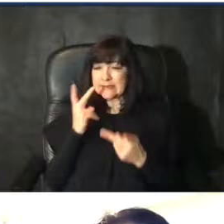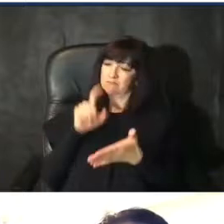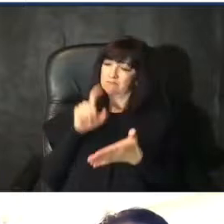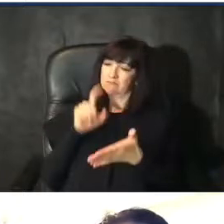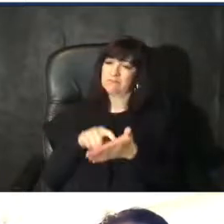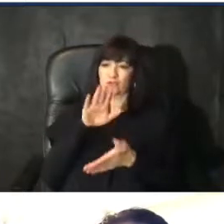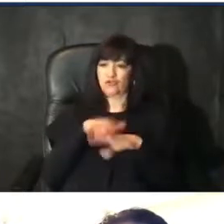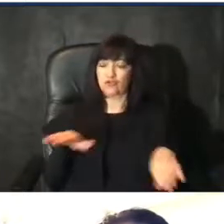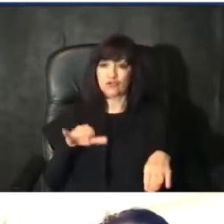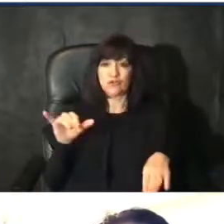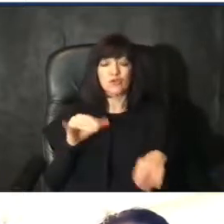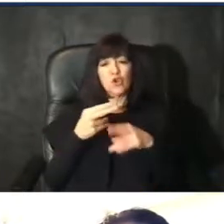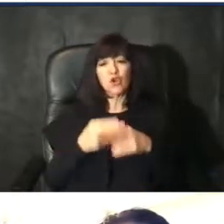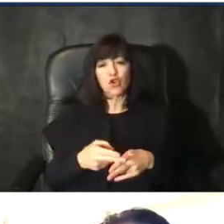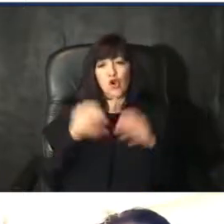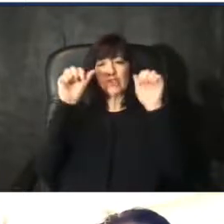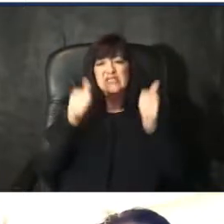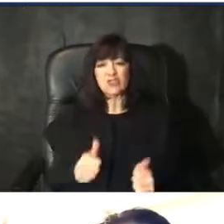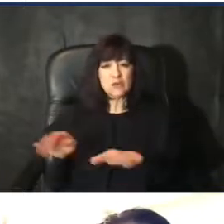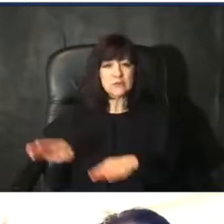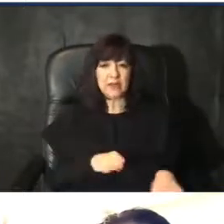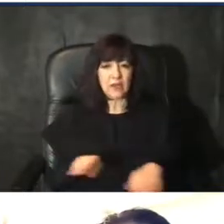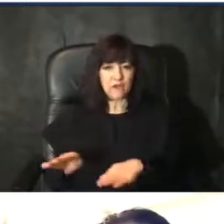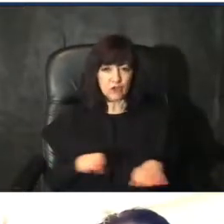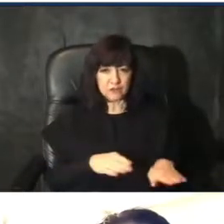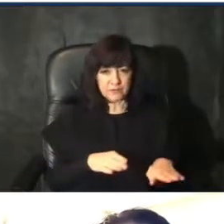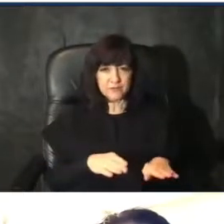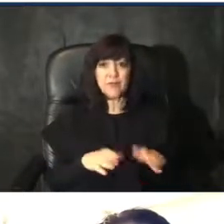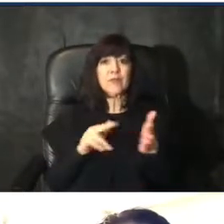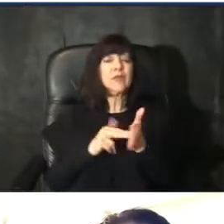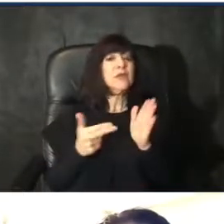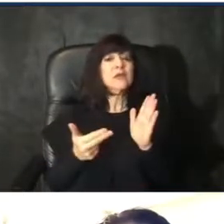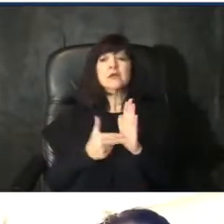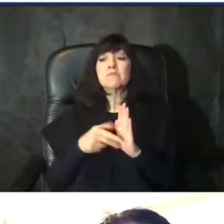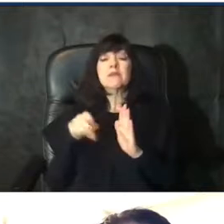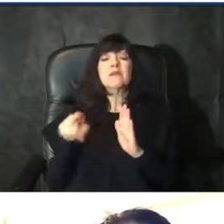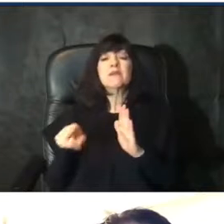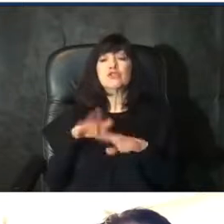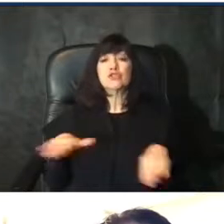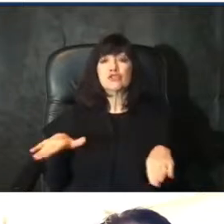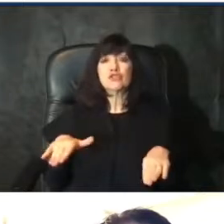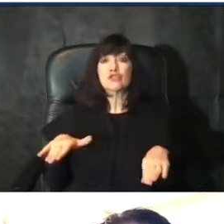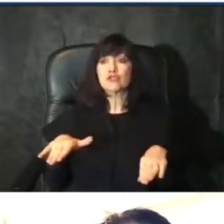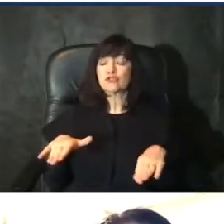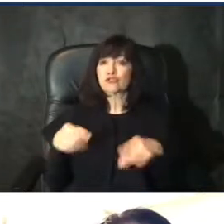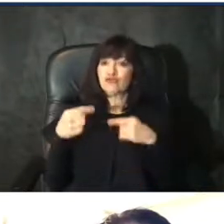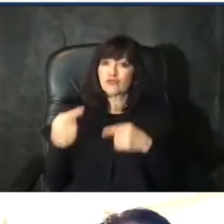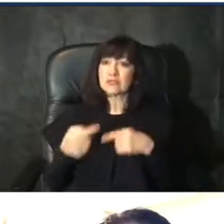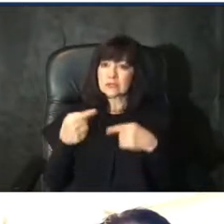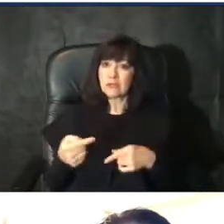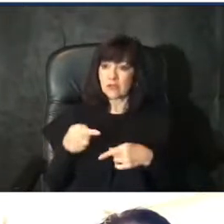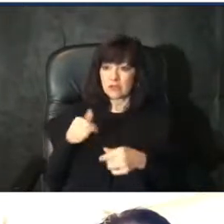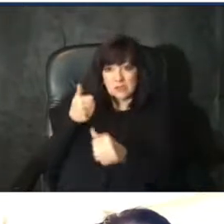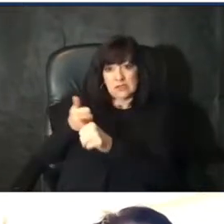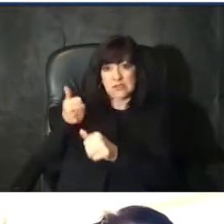When we're talking about deterioration and behavior, we're thinking these are children that are really struggling to manage all of these overwhelming feelings that